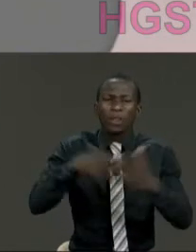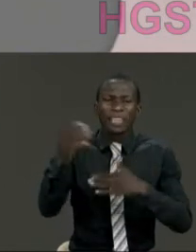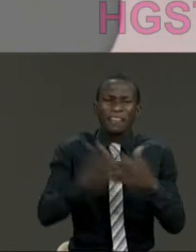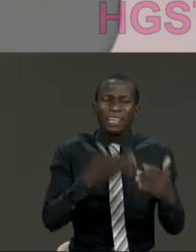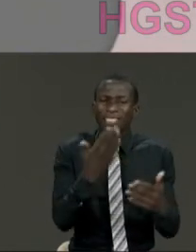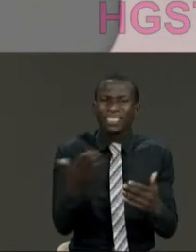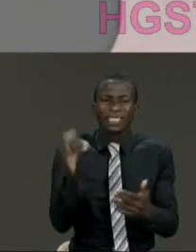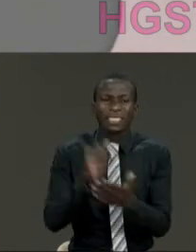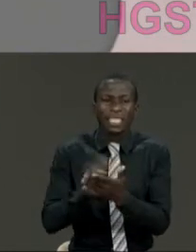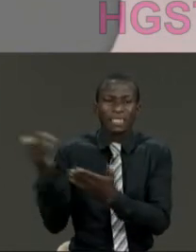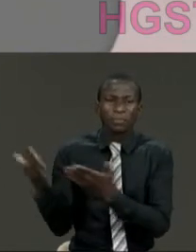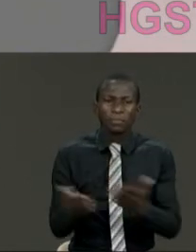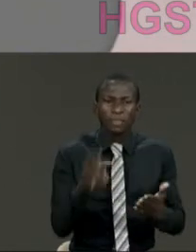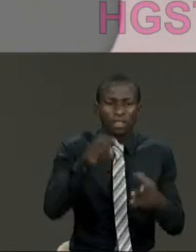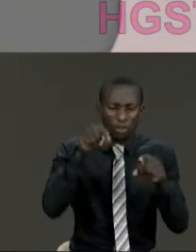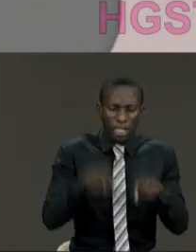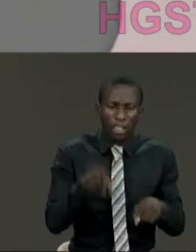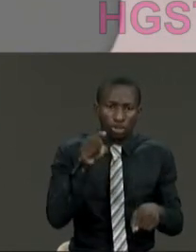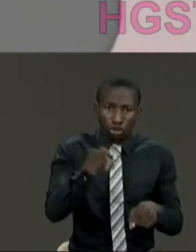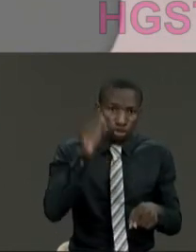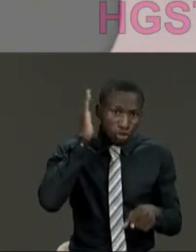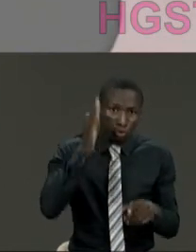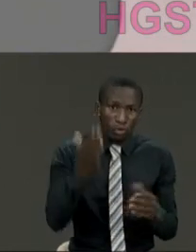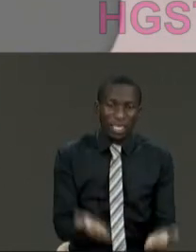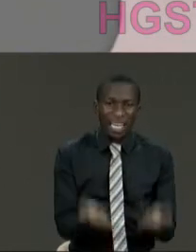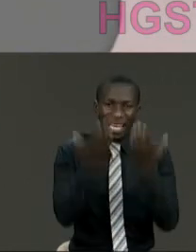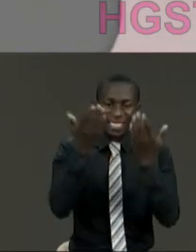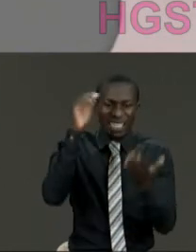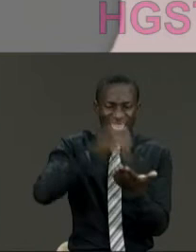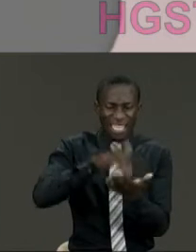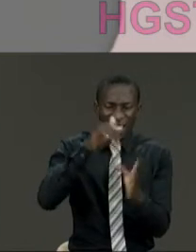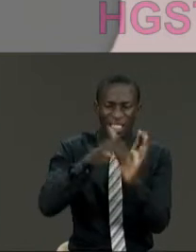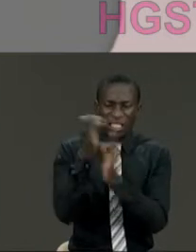down, you are rising again in Jesus' name.